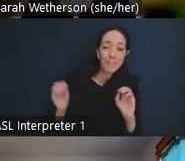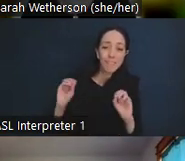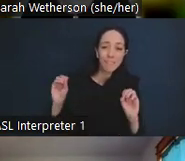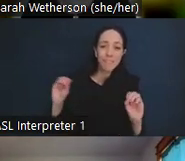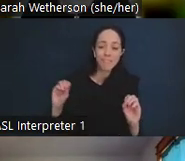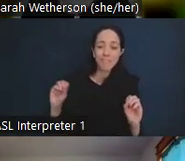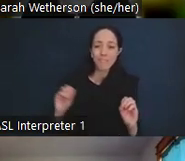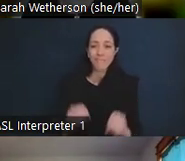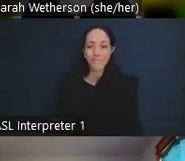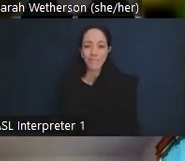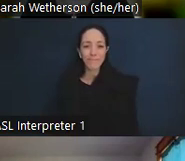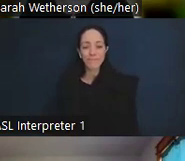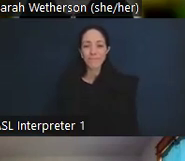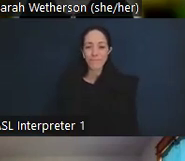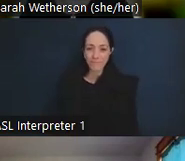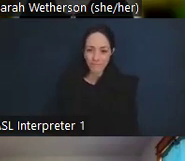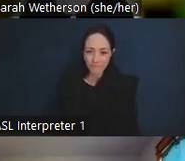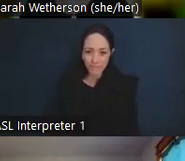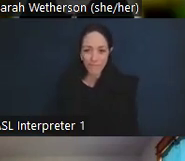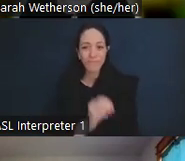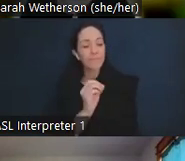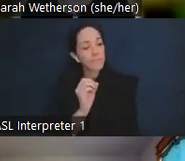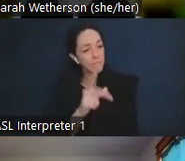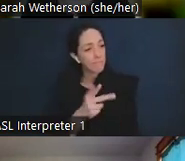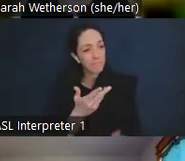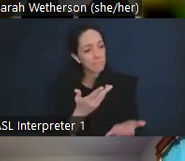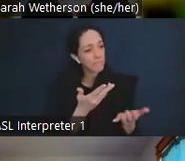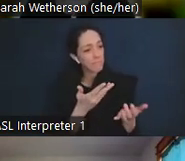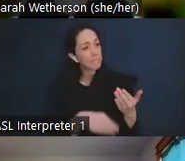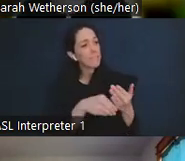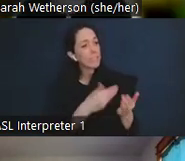Or pearls, things that you wish you could share with us.